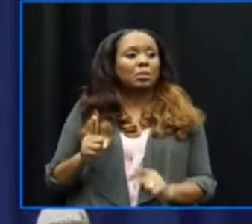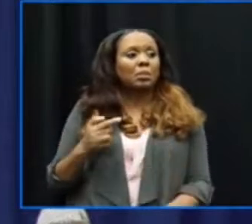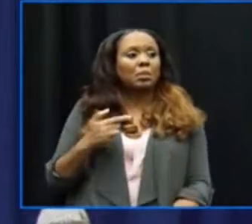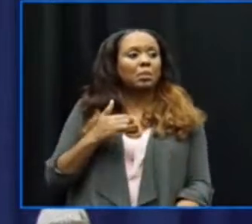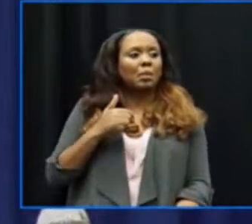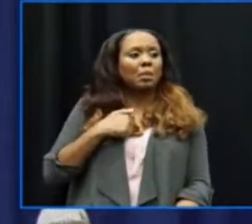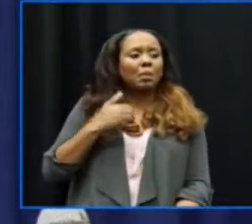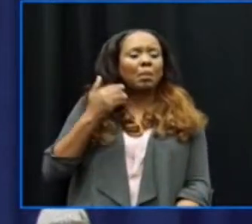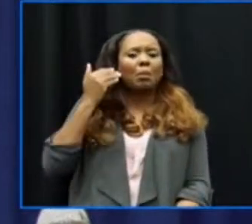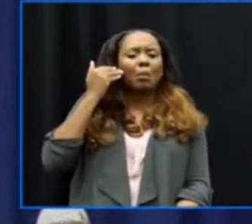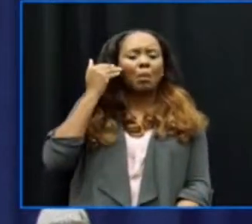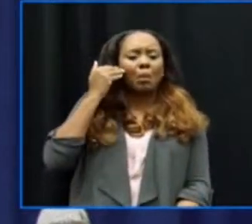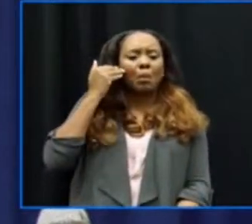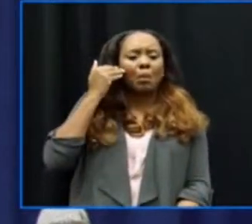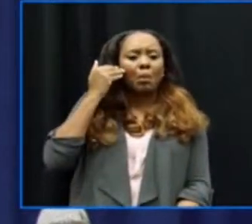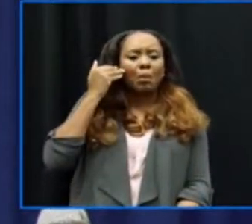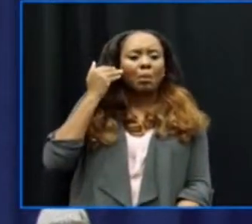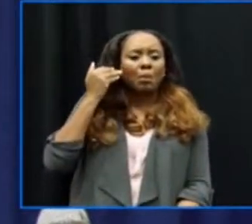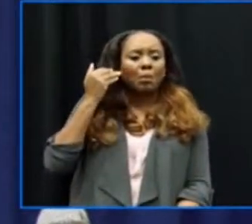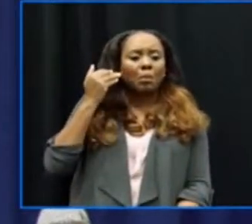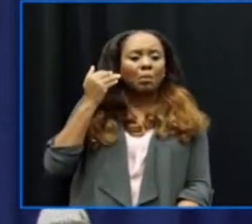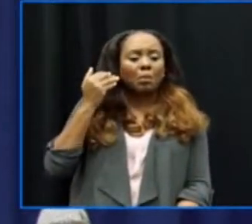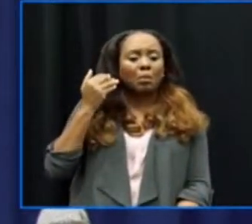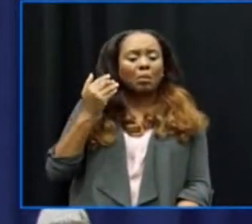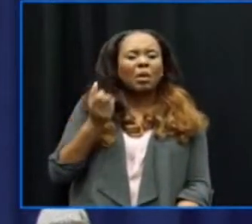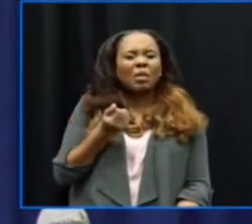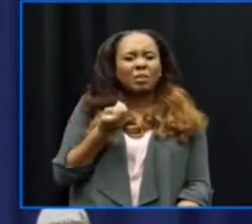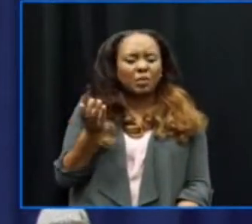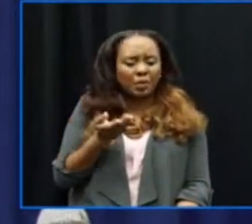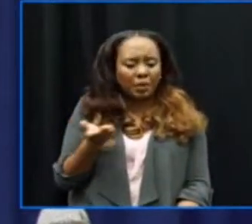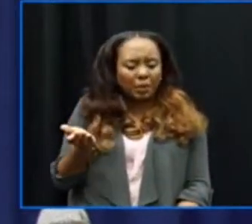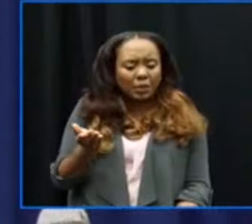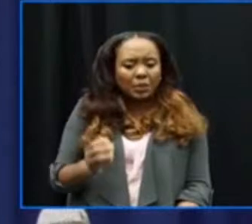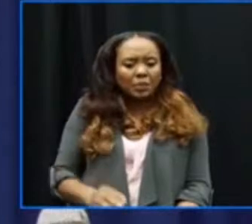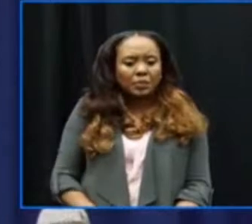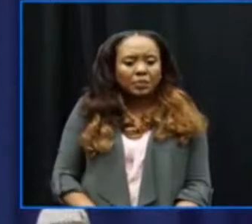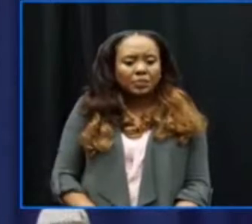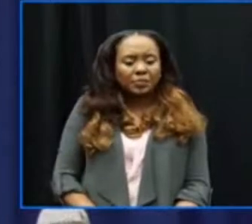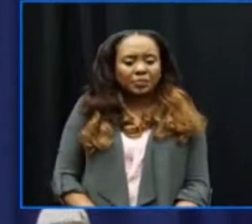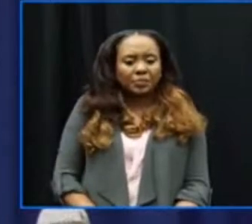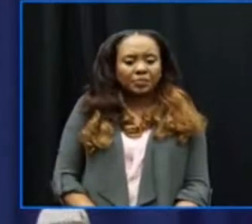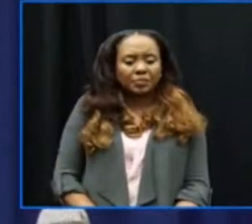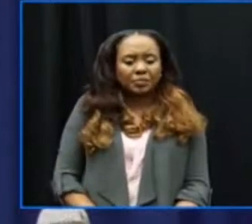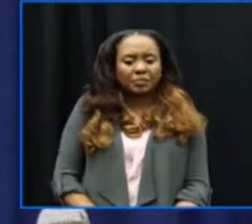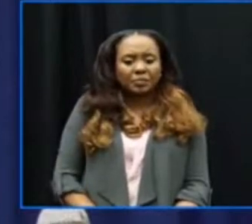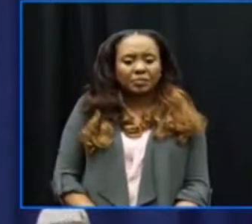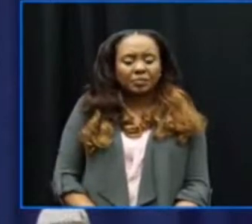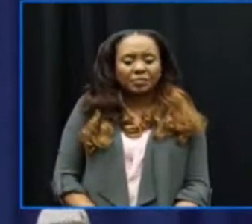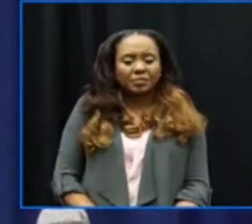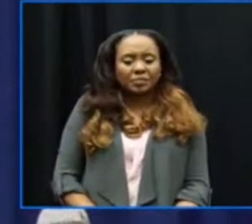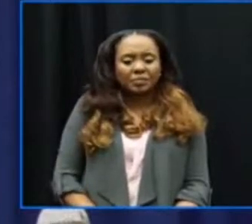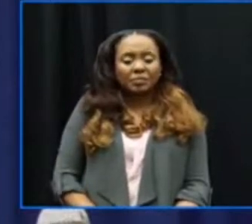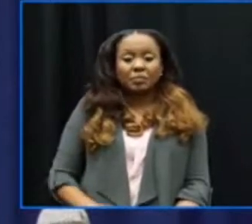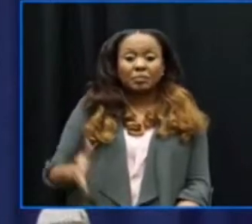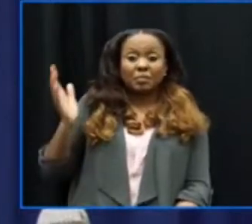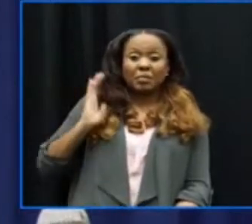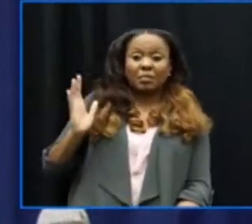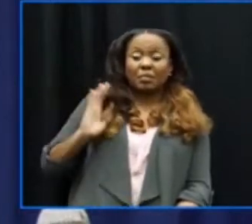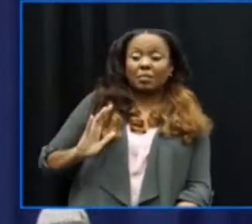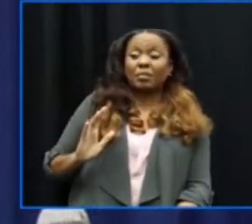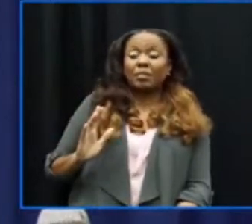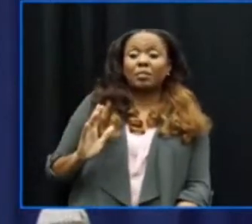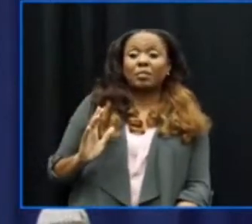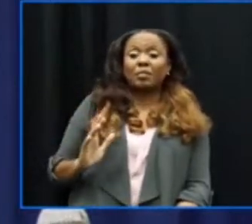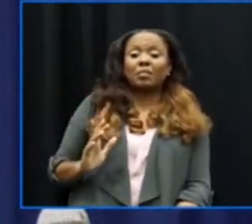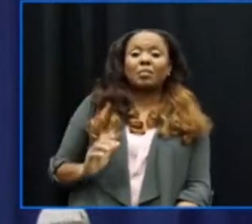of not repeating, but we did a few things which at that time we thought would